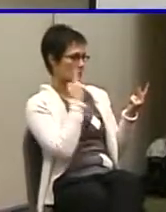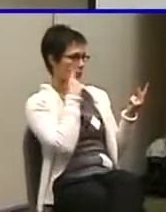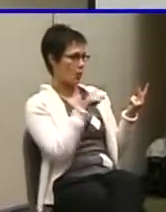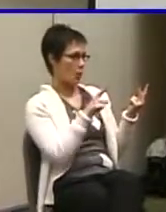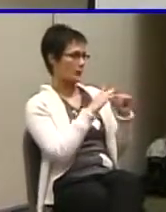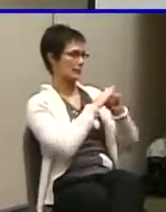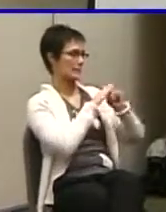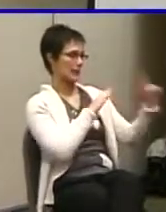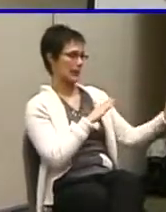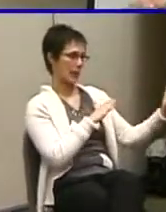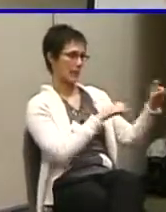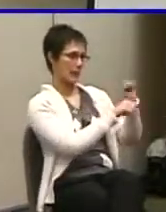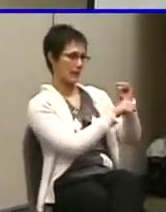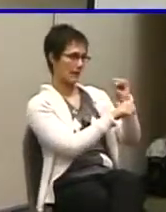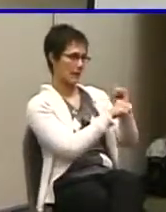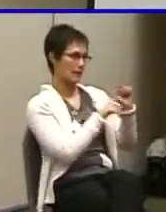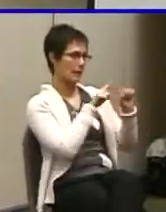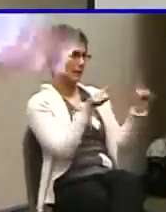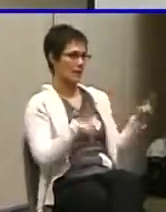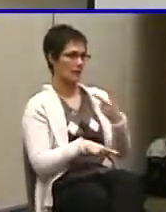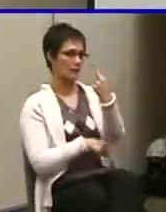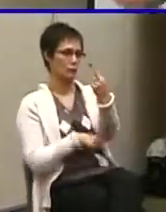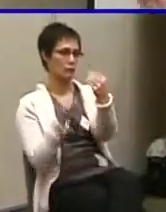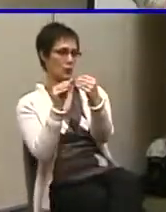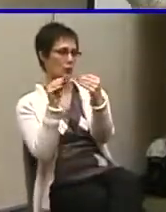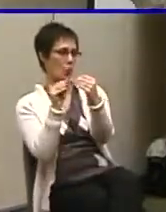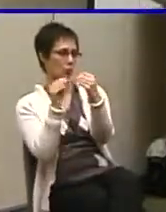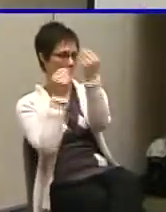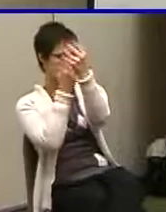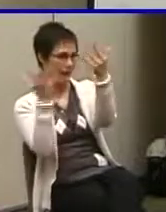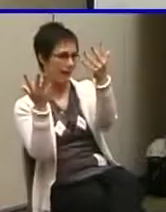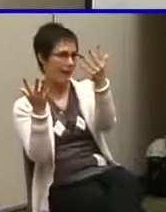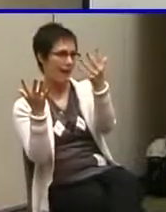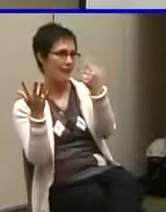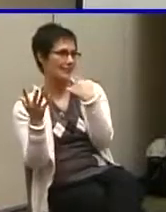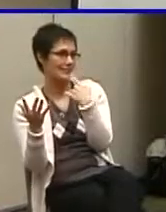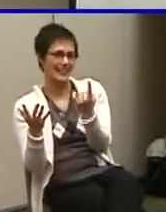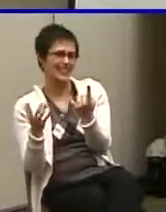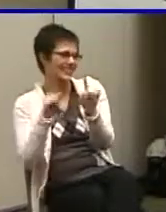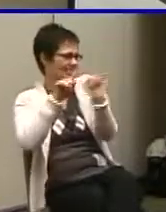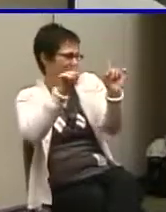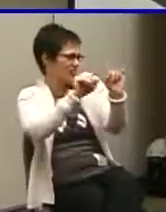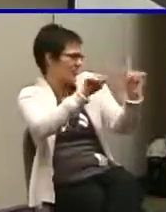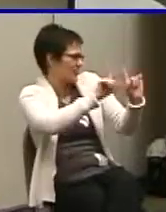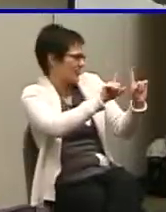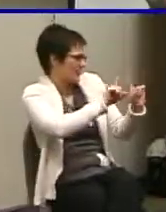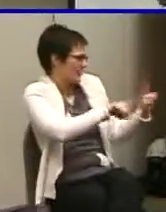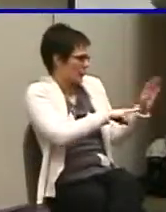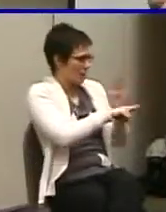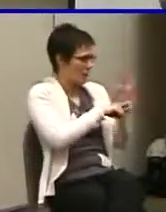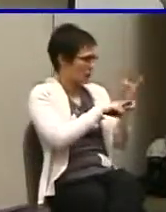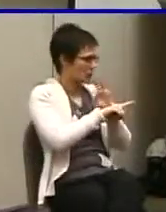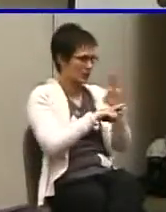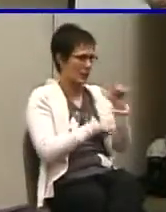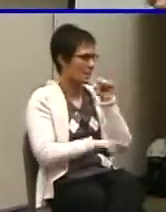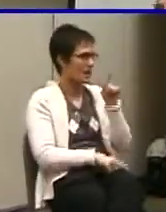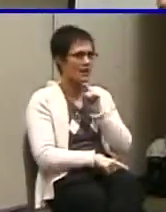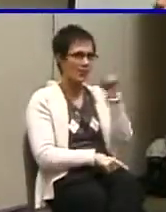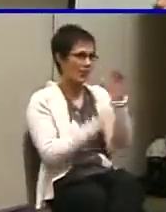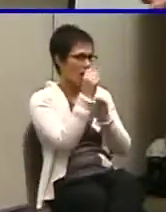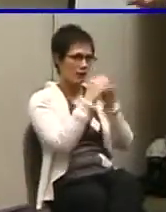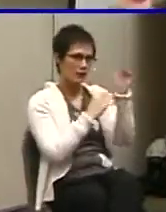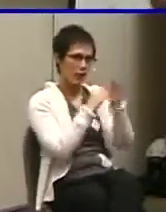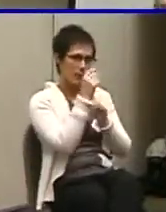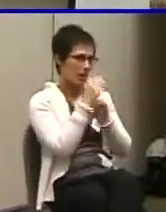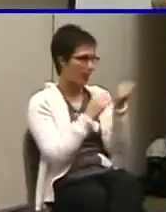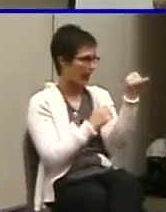to escape the task. But if I took 2 more pieces of data, I'd find it some, you know, it's like I'm finding all kinds of functions, and I'm not really comfortable that any of